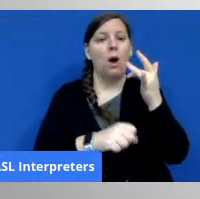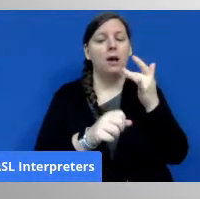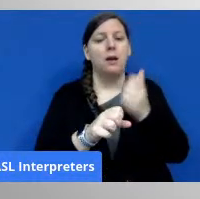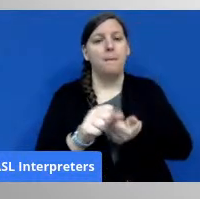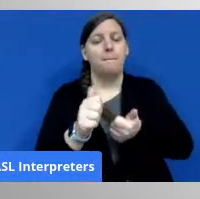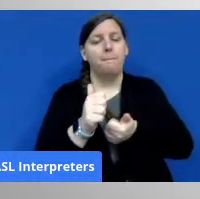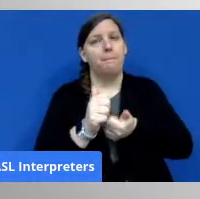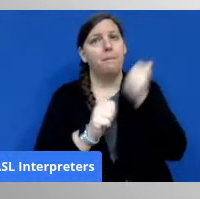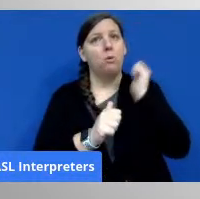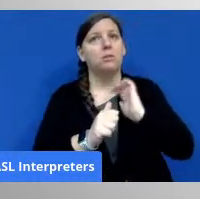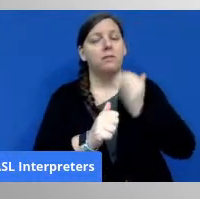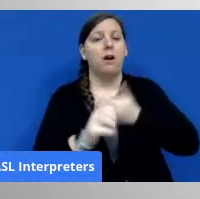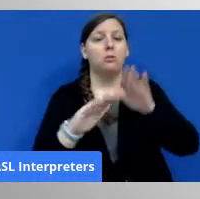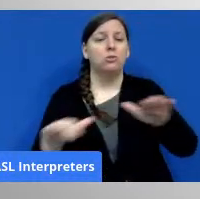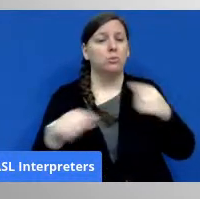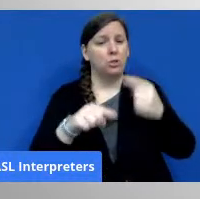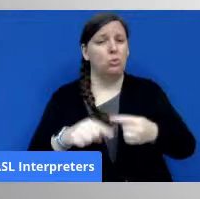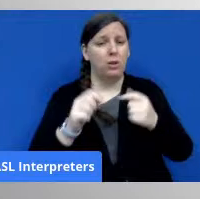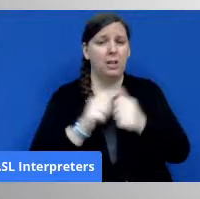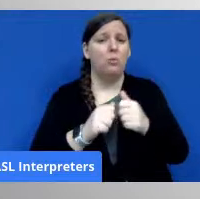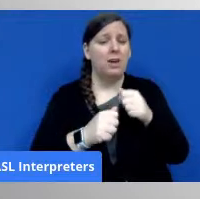with these issues. Next slide.